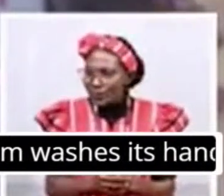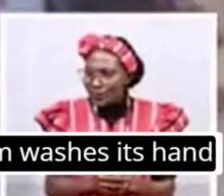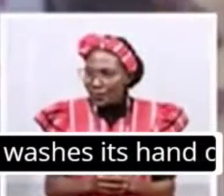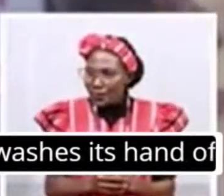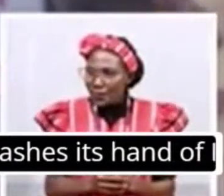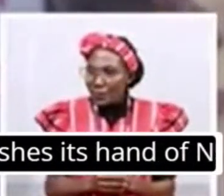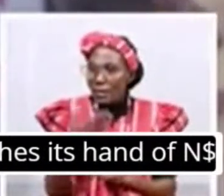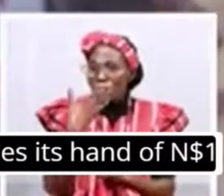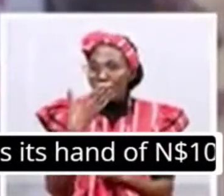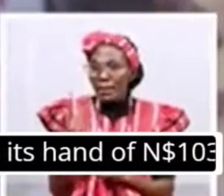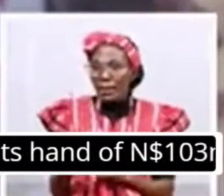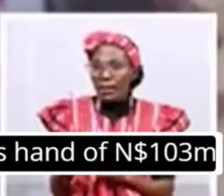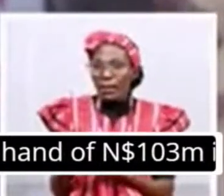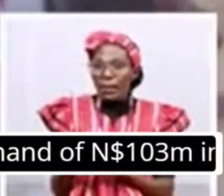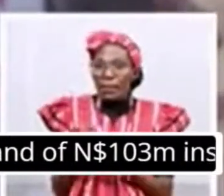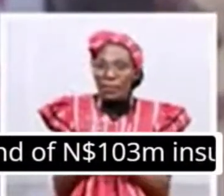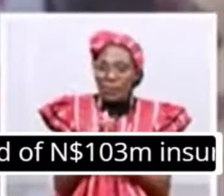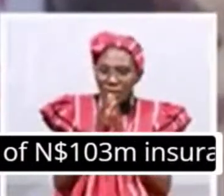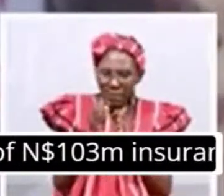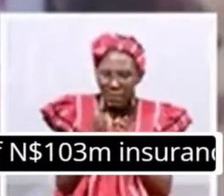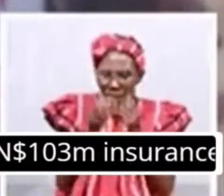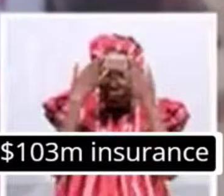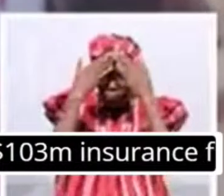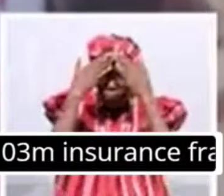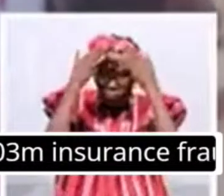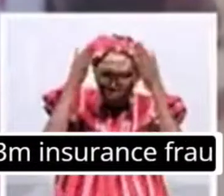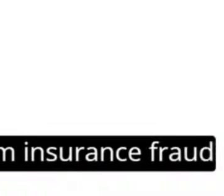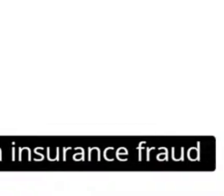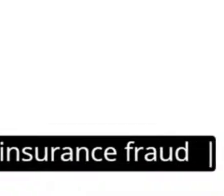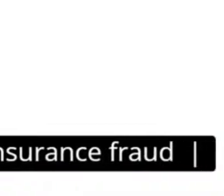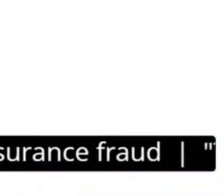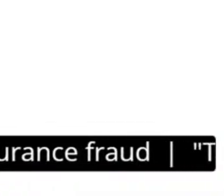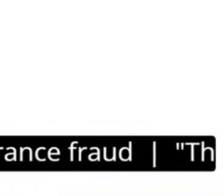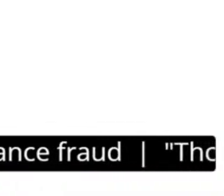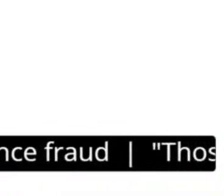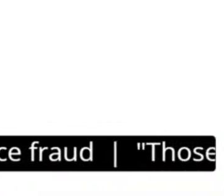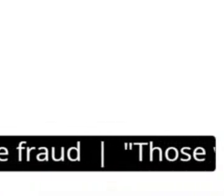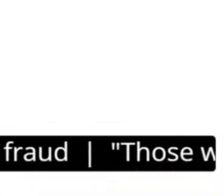Rather, let us become wise nation builders.